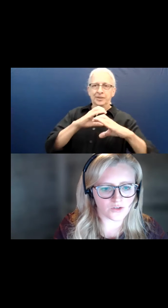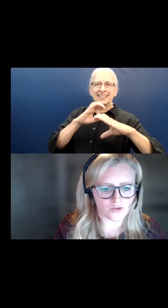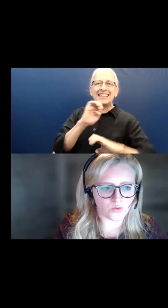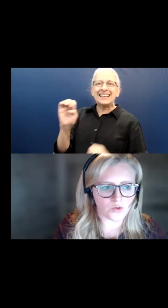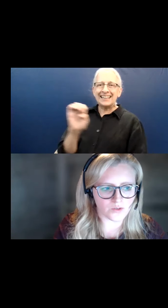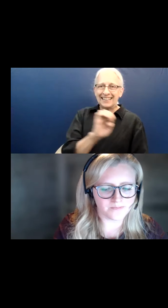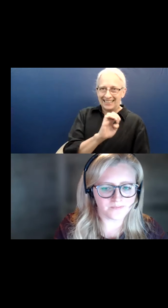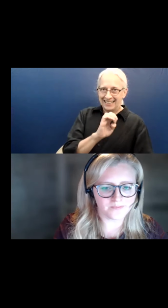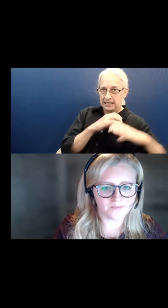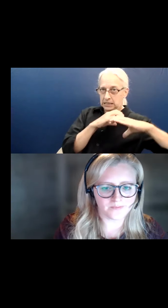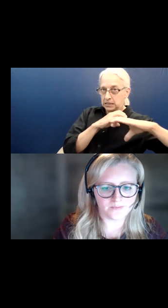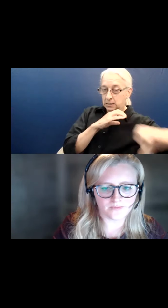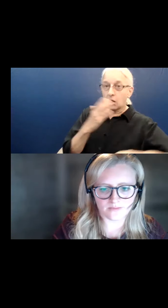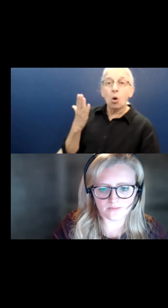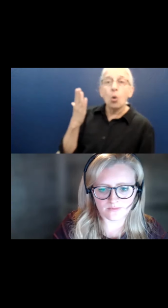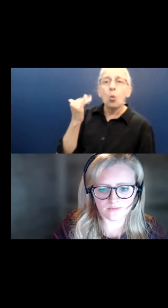utilities under the road.